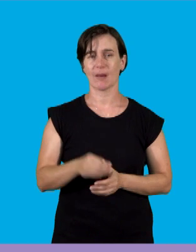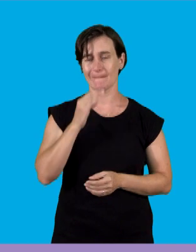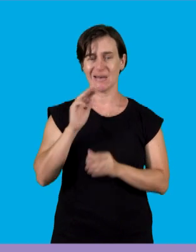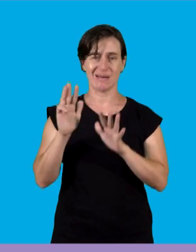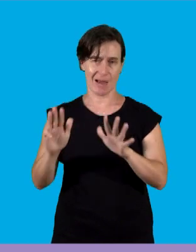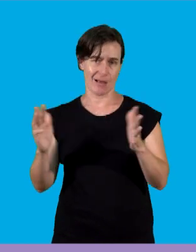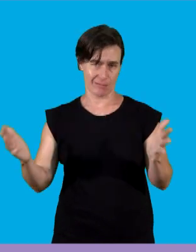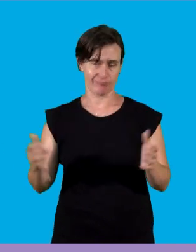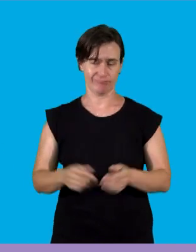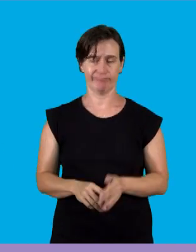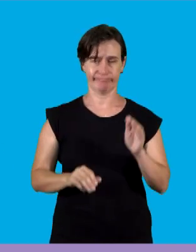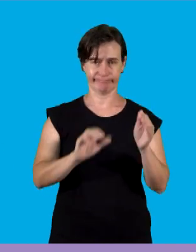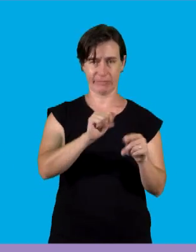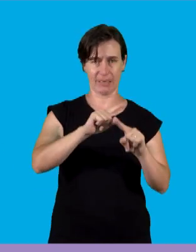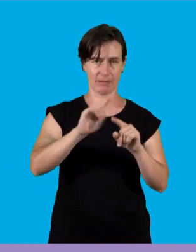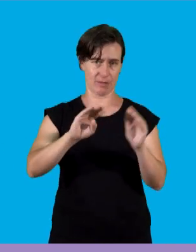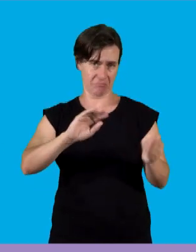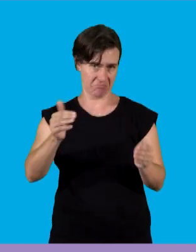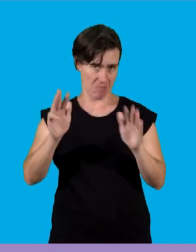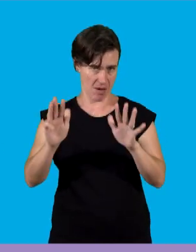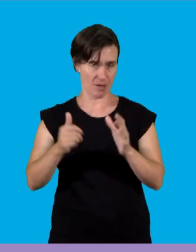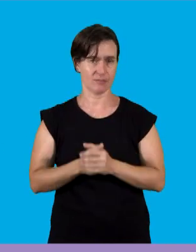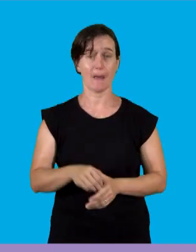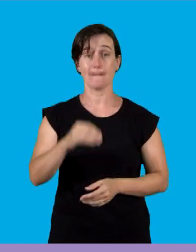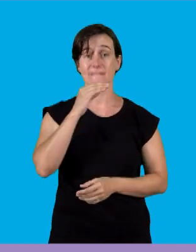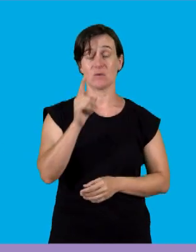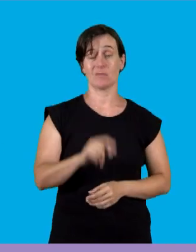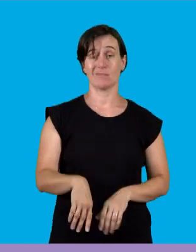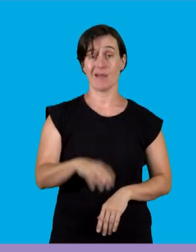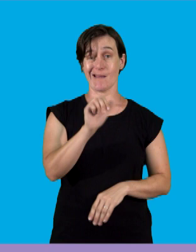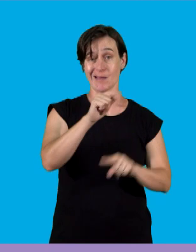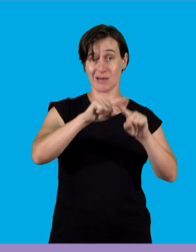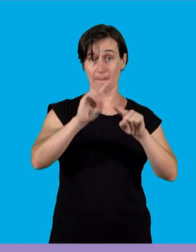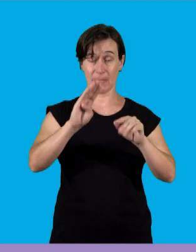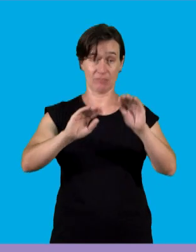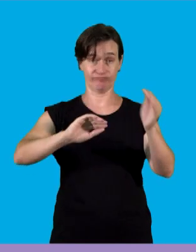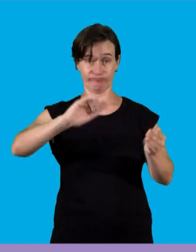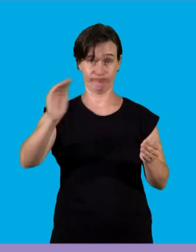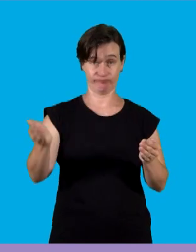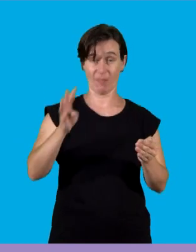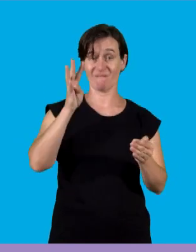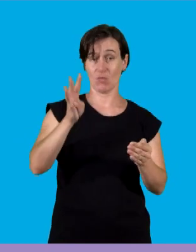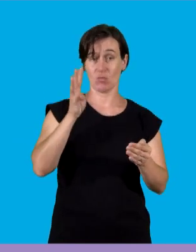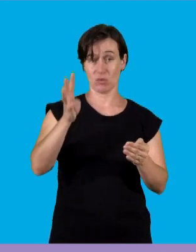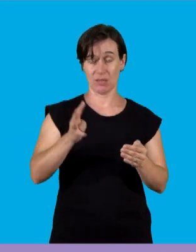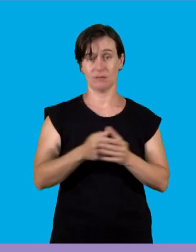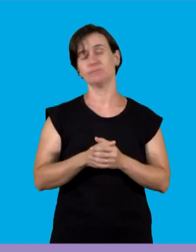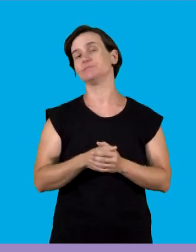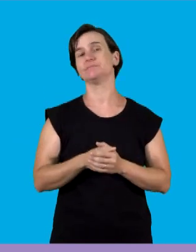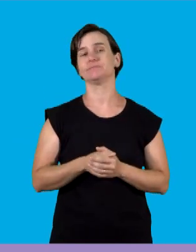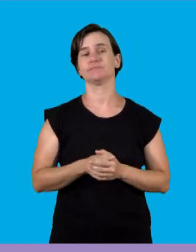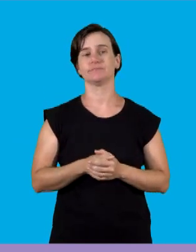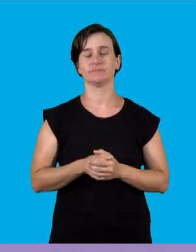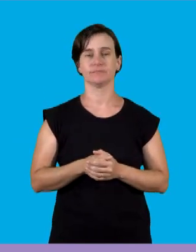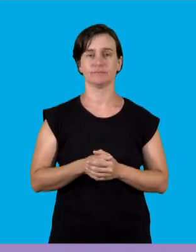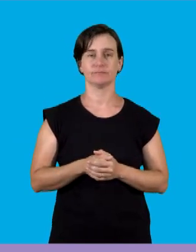9. Then we are going to say there a multiplied by b, and of course